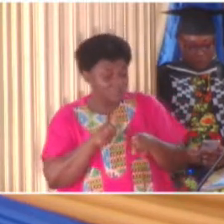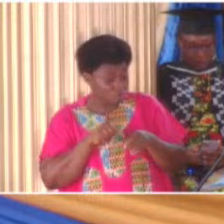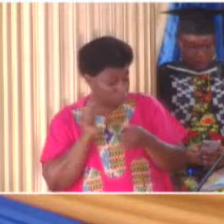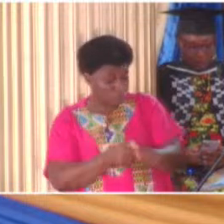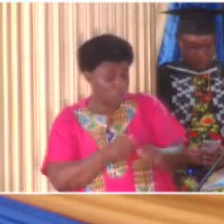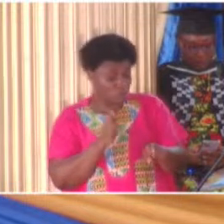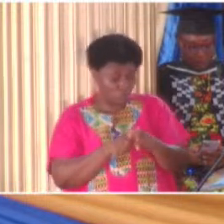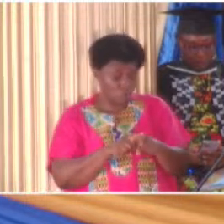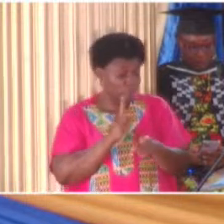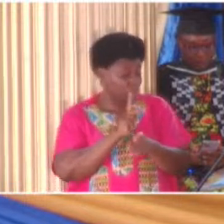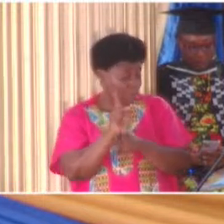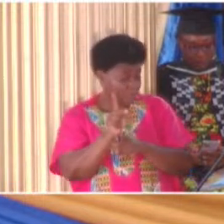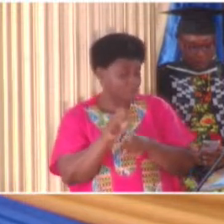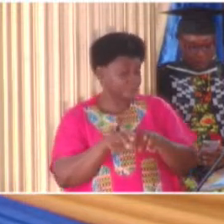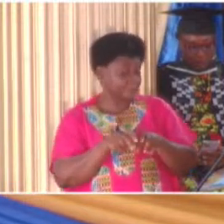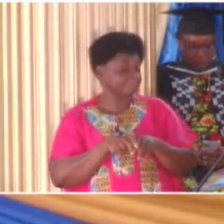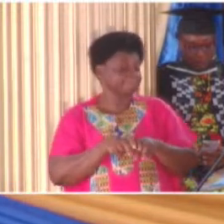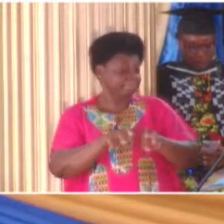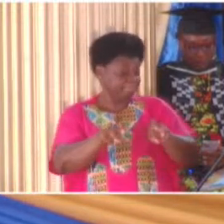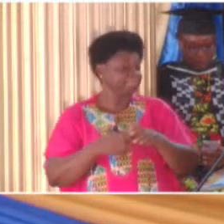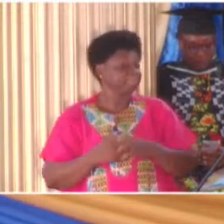your professional journeys.